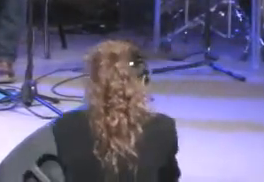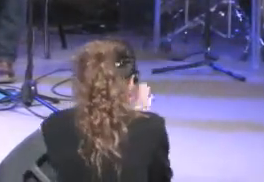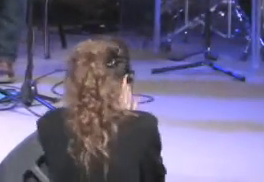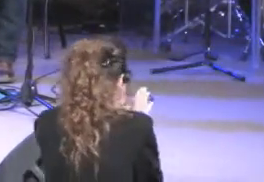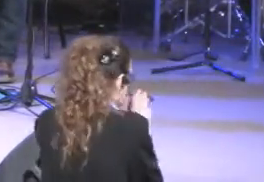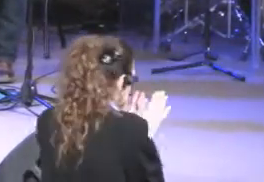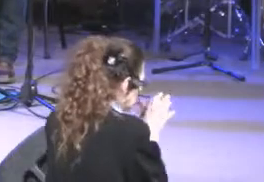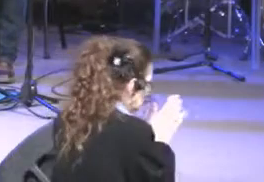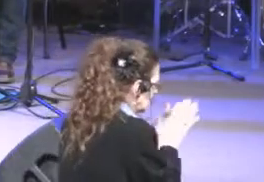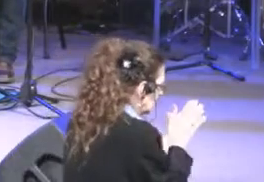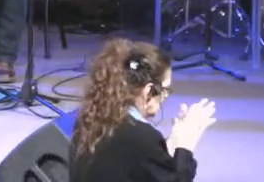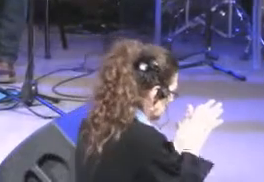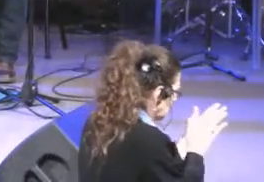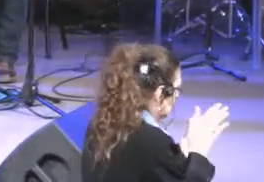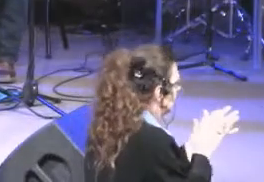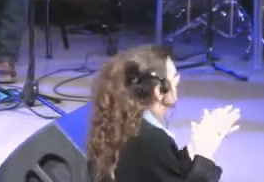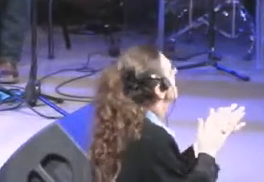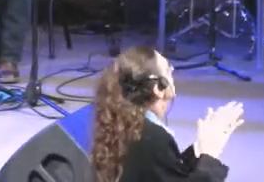second.